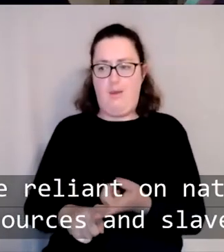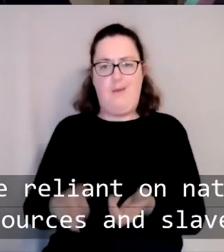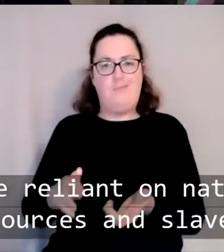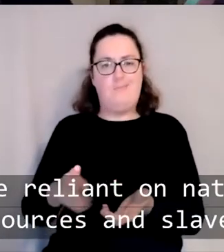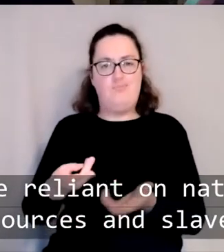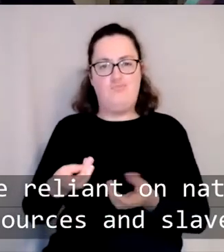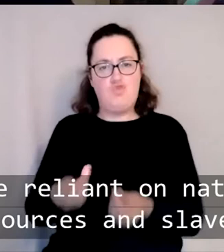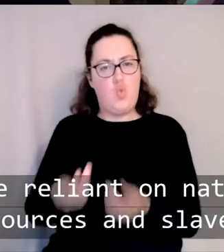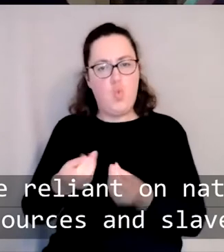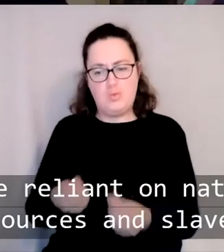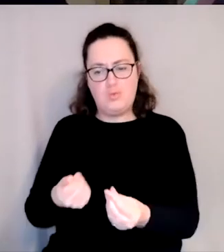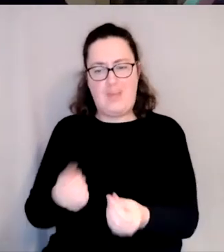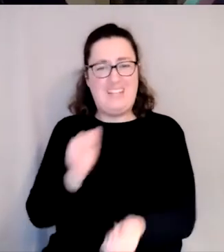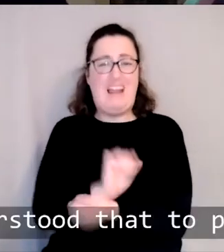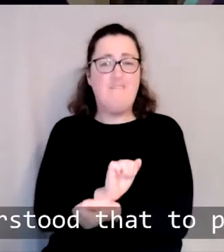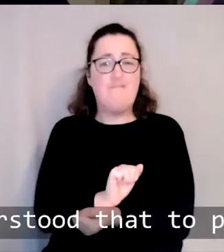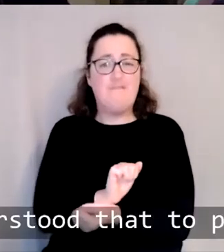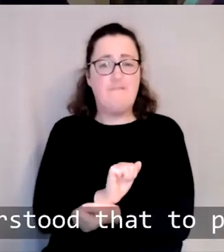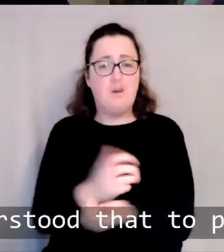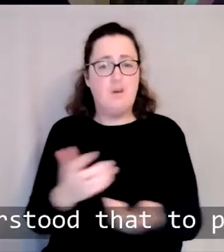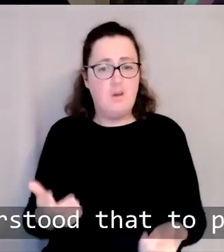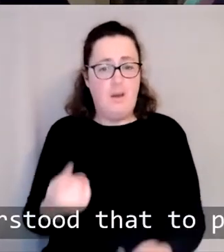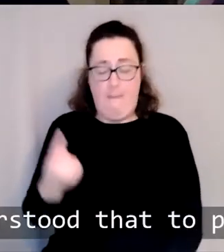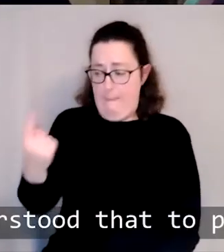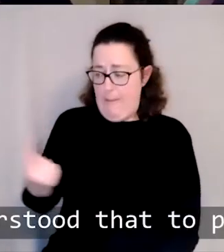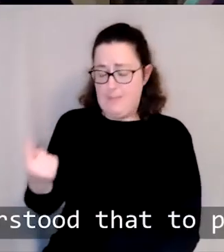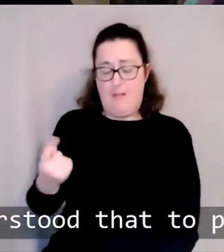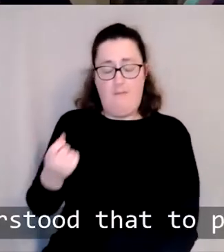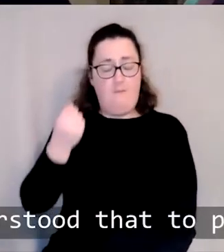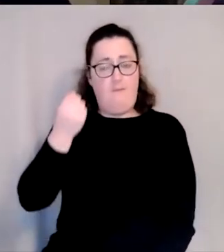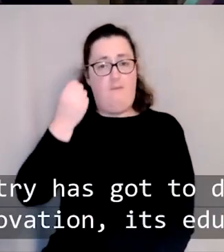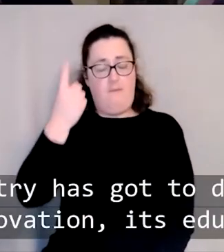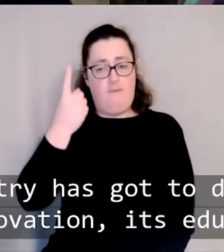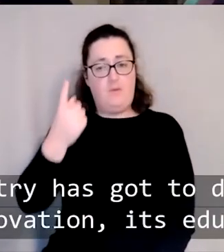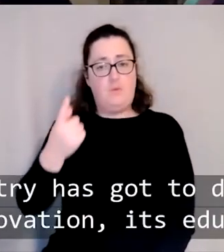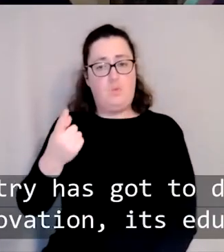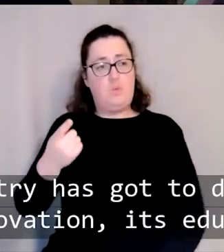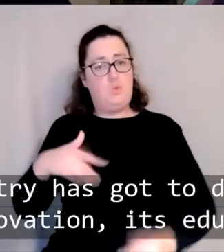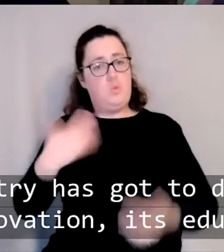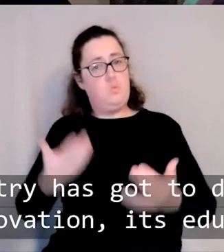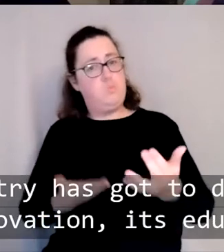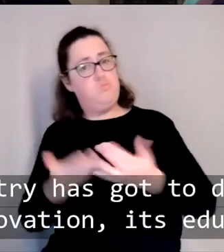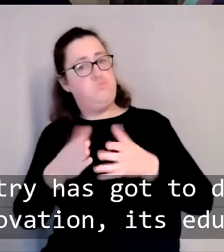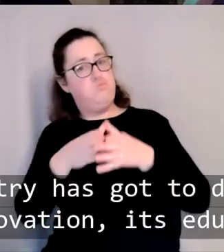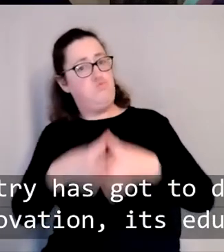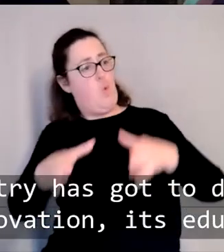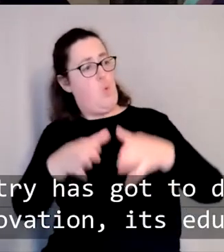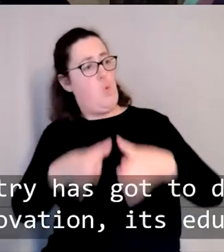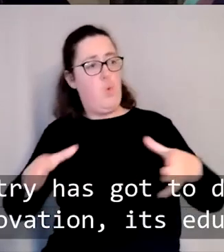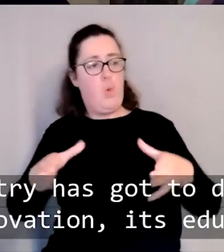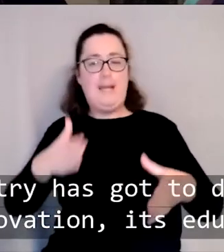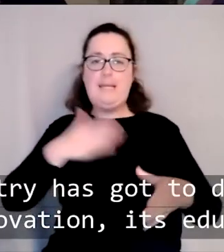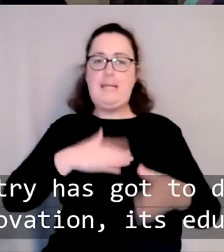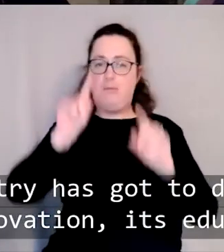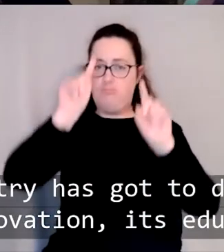know, natural resources and, you know, slaves. I mean, he understood that To prosper, a country's got to develop its